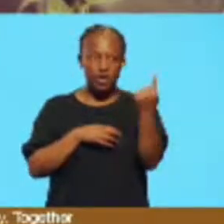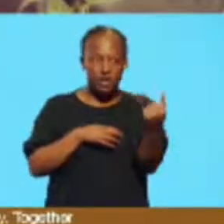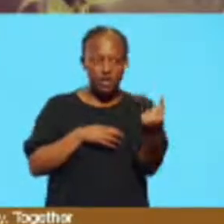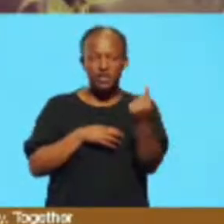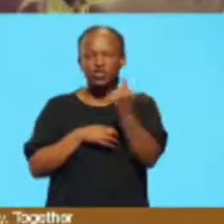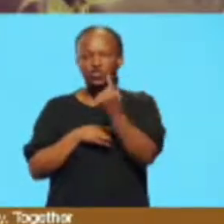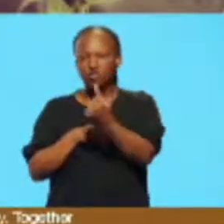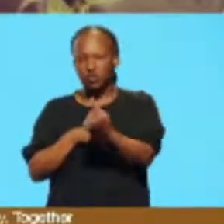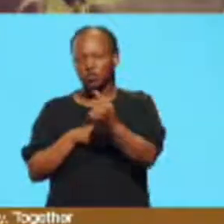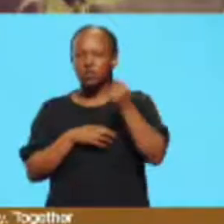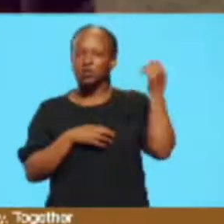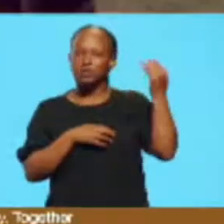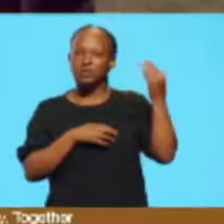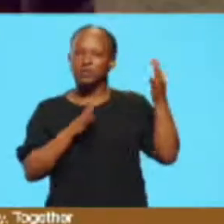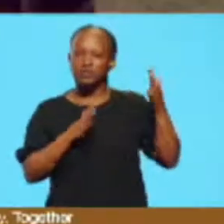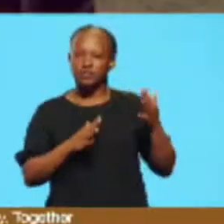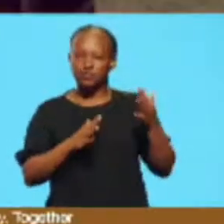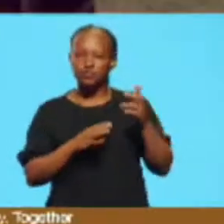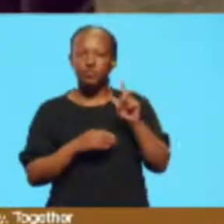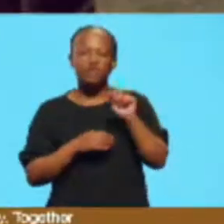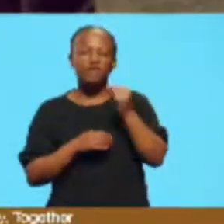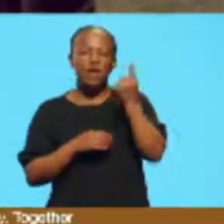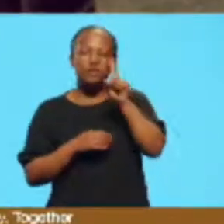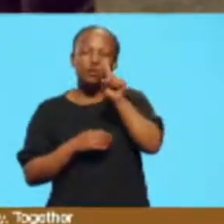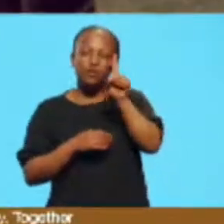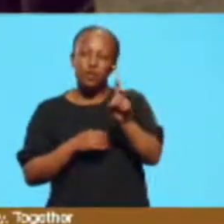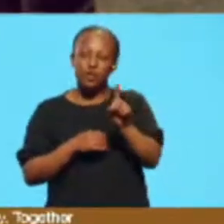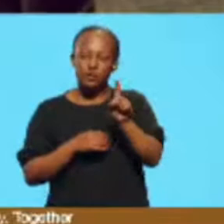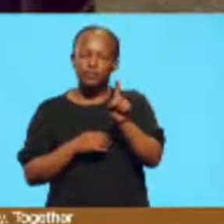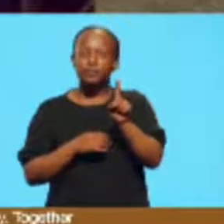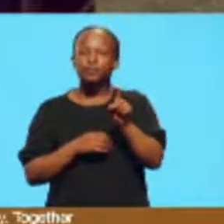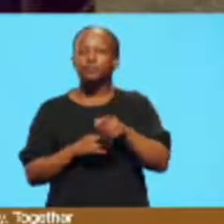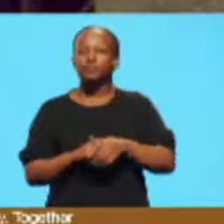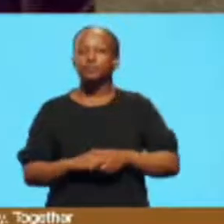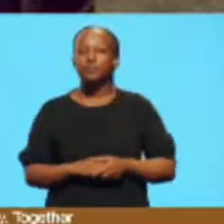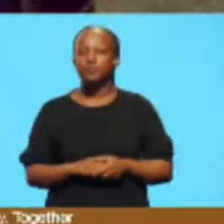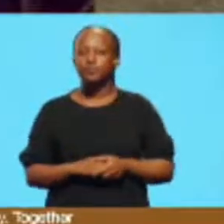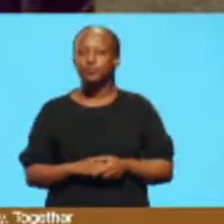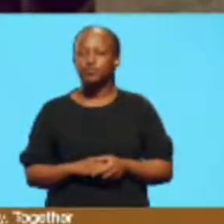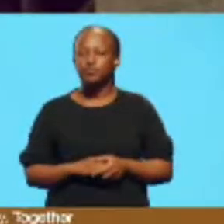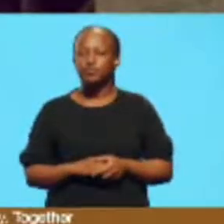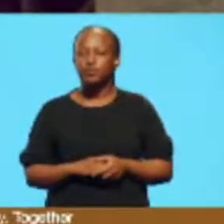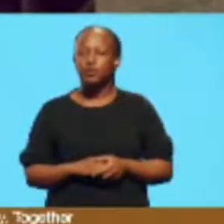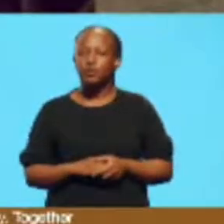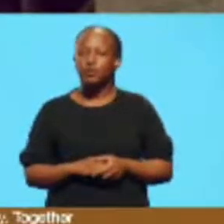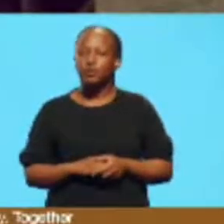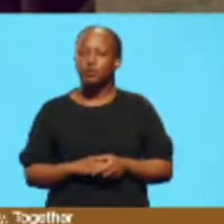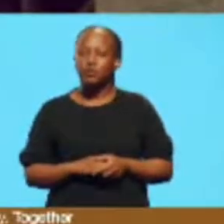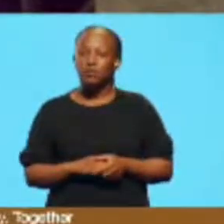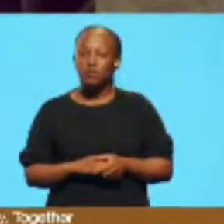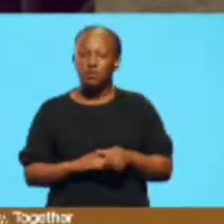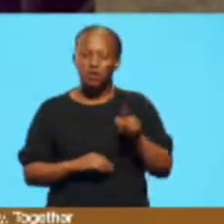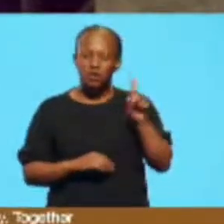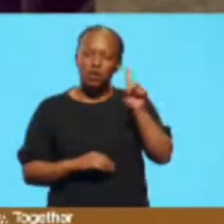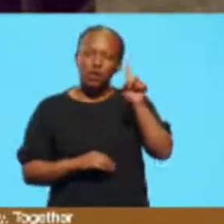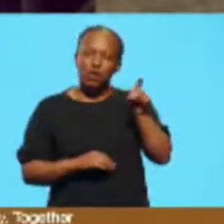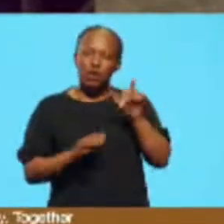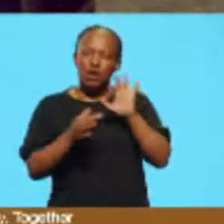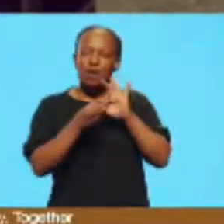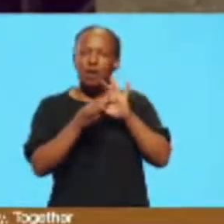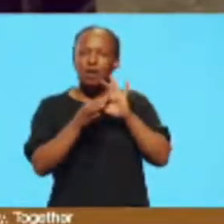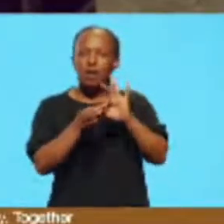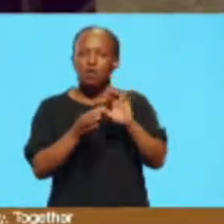of the presenters. The first one is in relation to